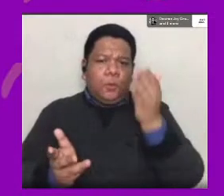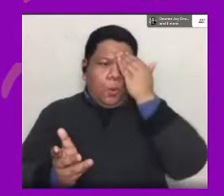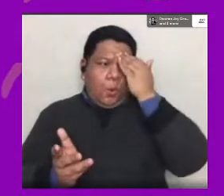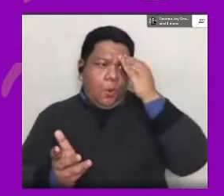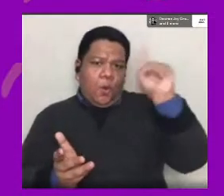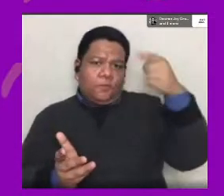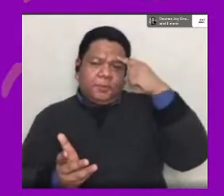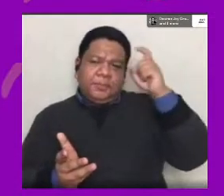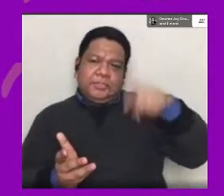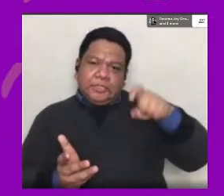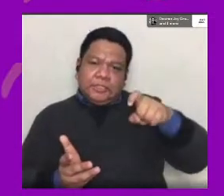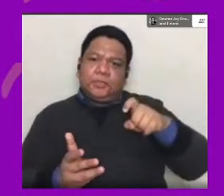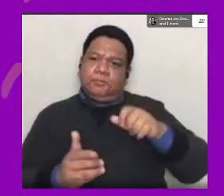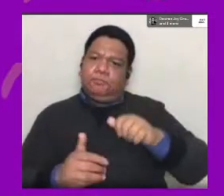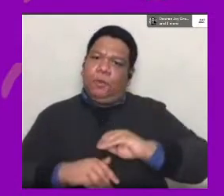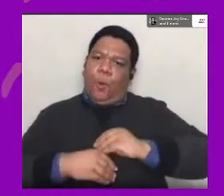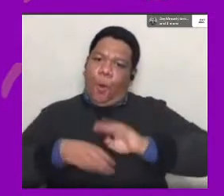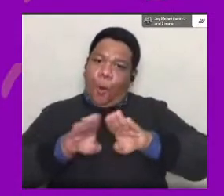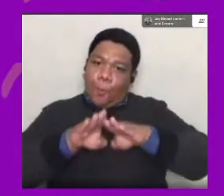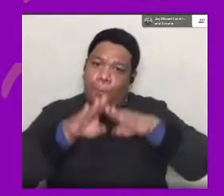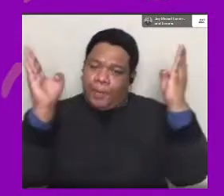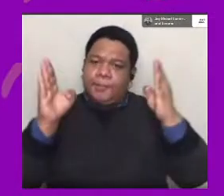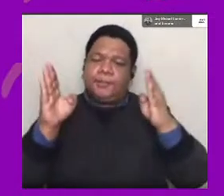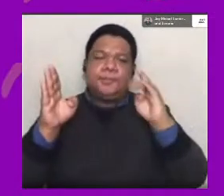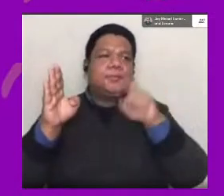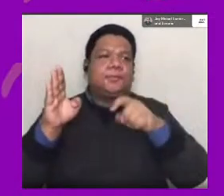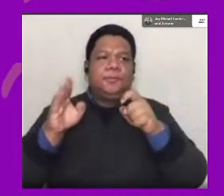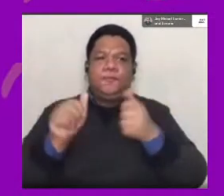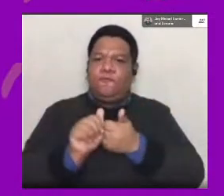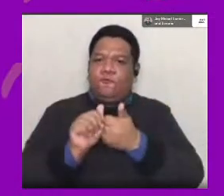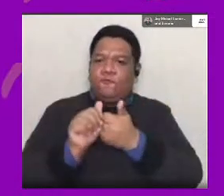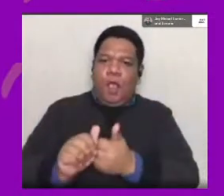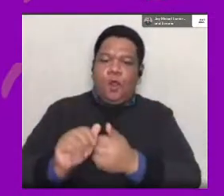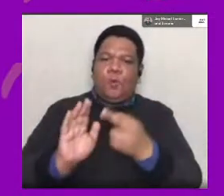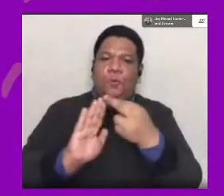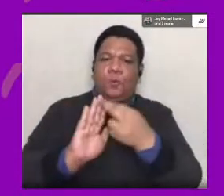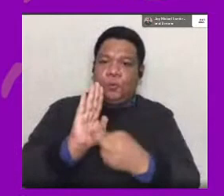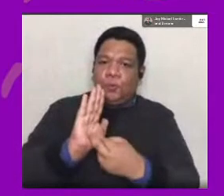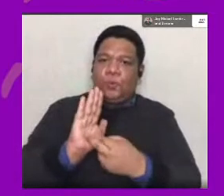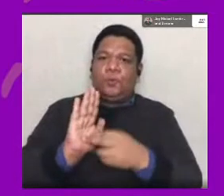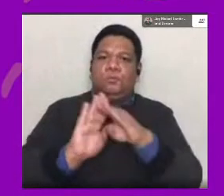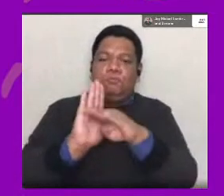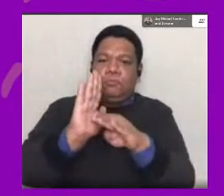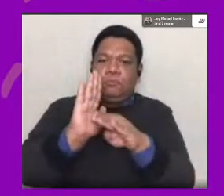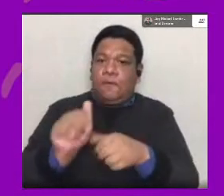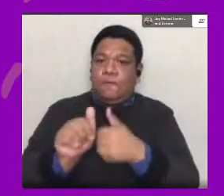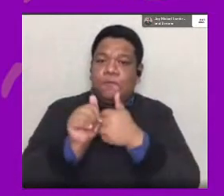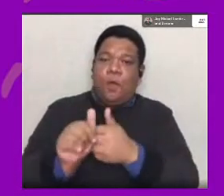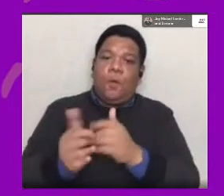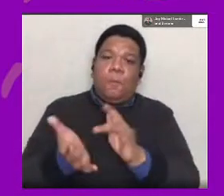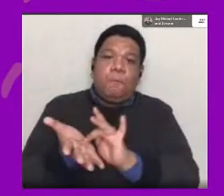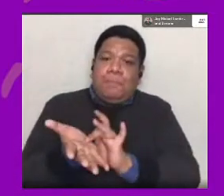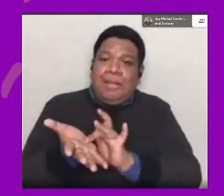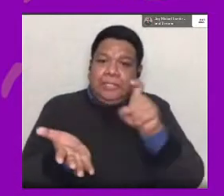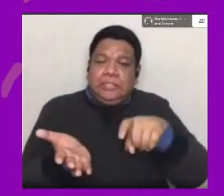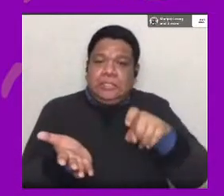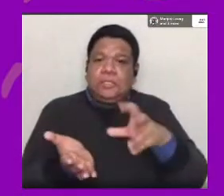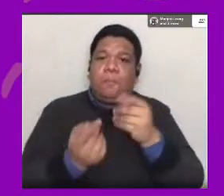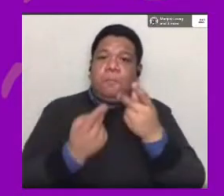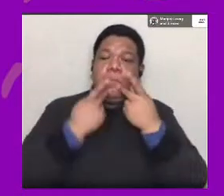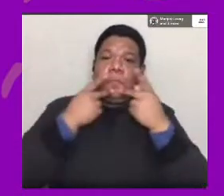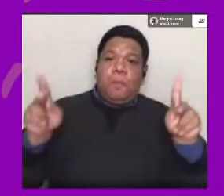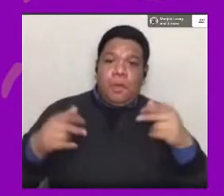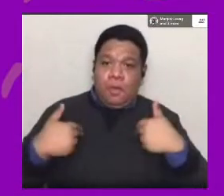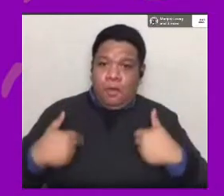be transparent, following appropriate criteria on the basis of medical needs and public health